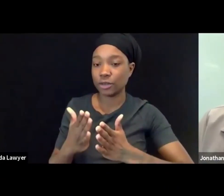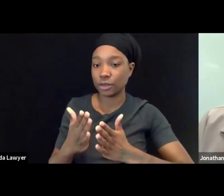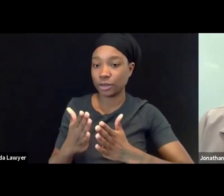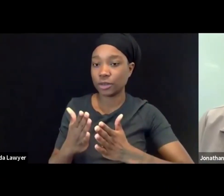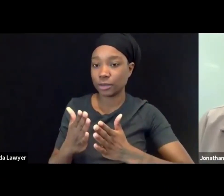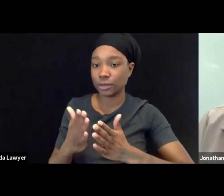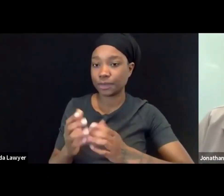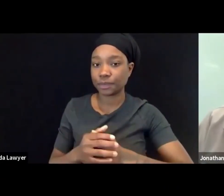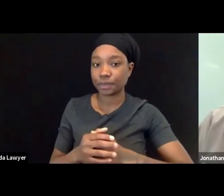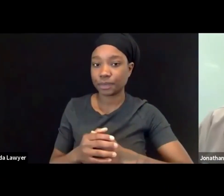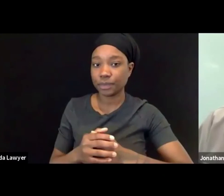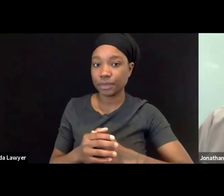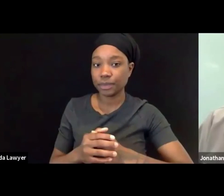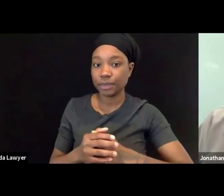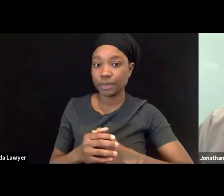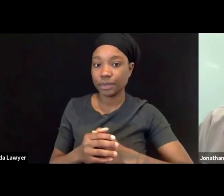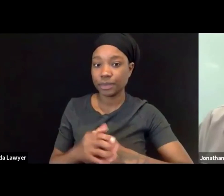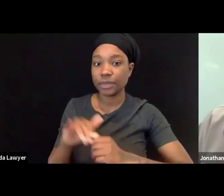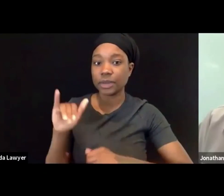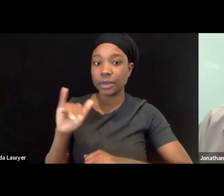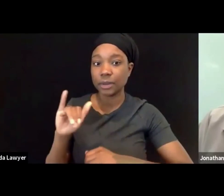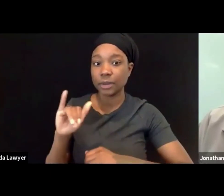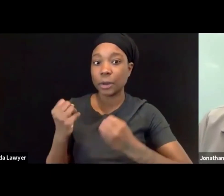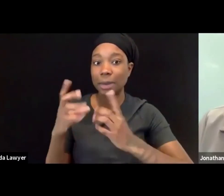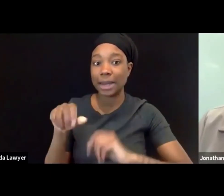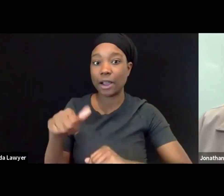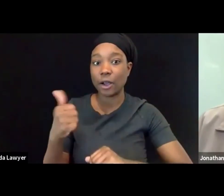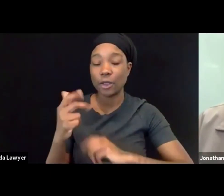in fact, many other kinds of